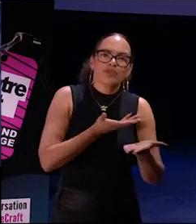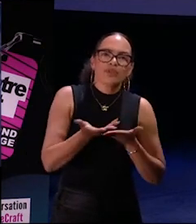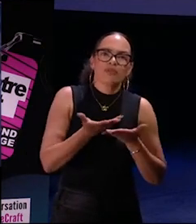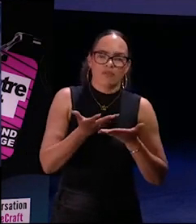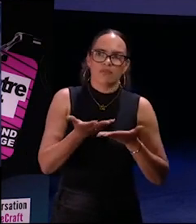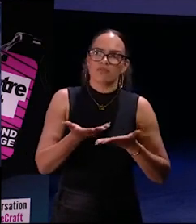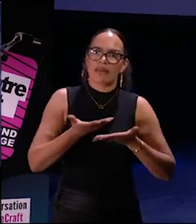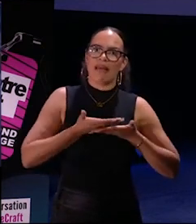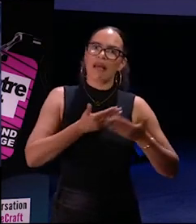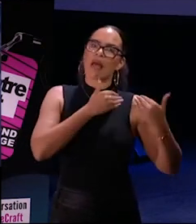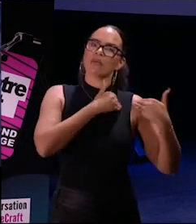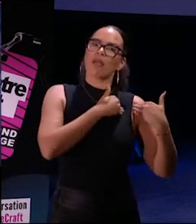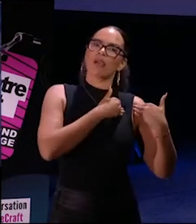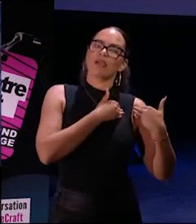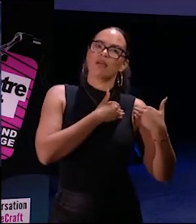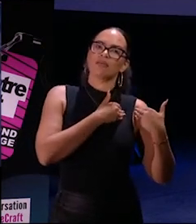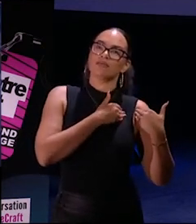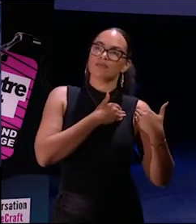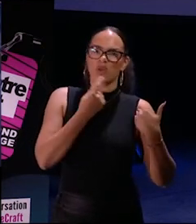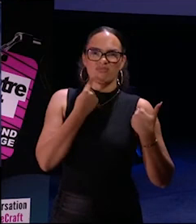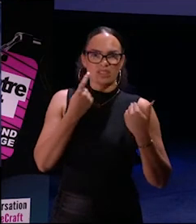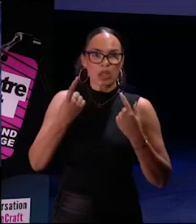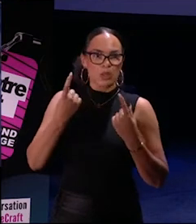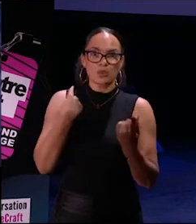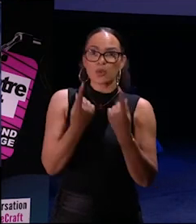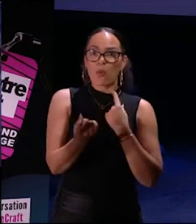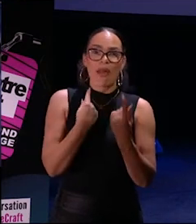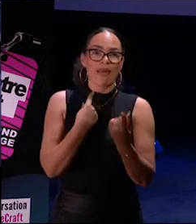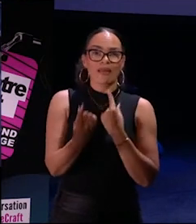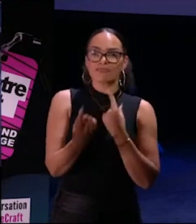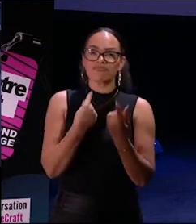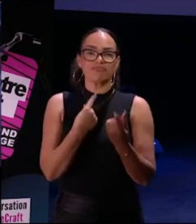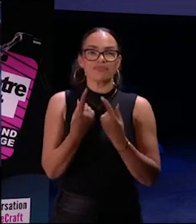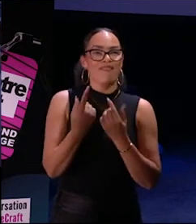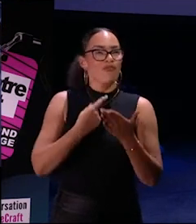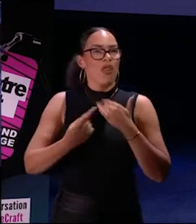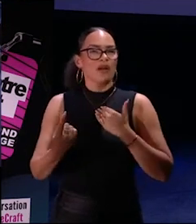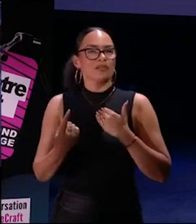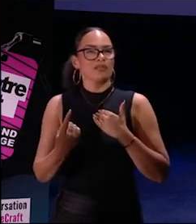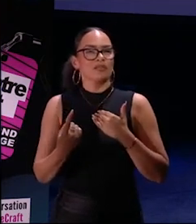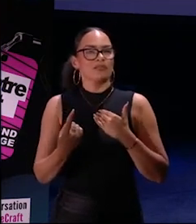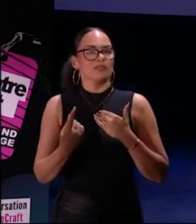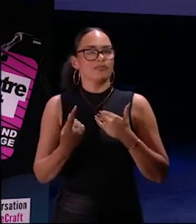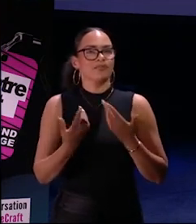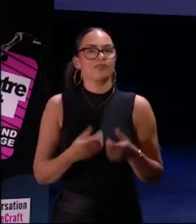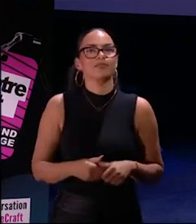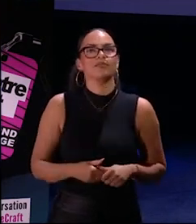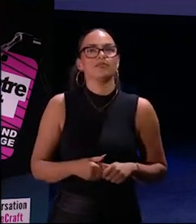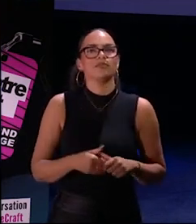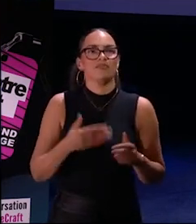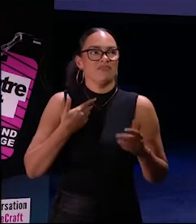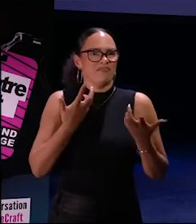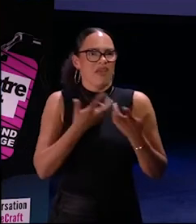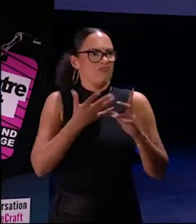in. So it's a two-way street, the kind of development of the freelancer. How do you recognise